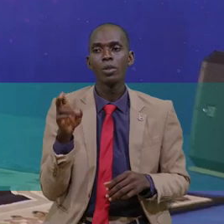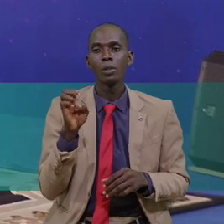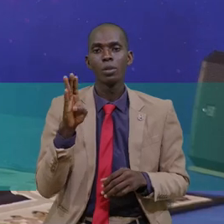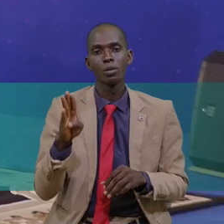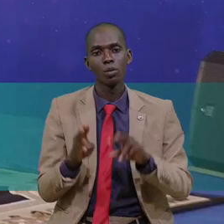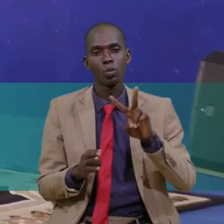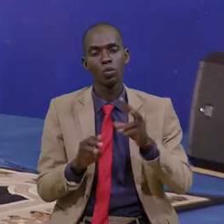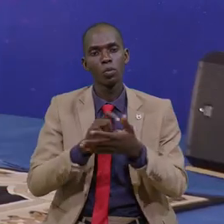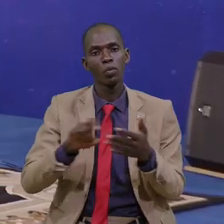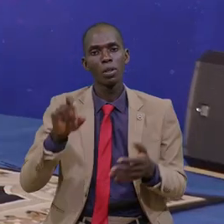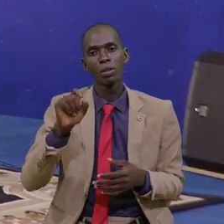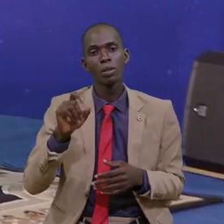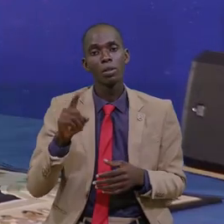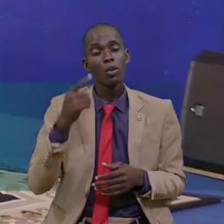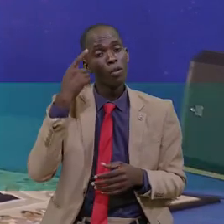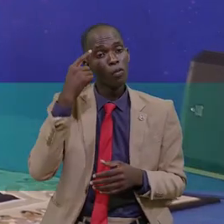for